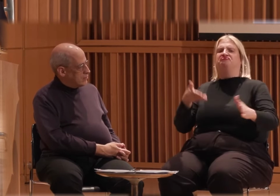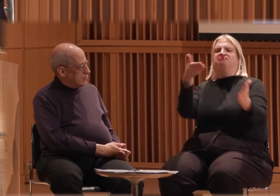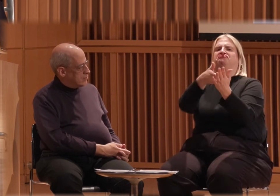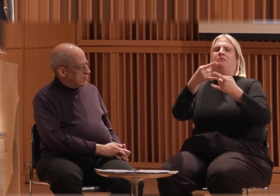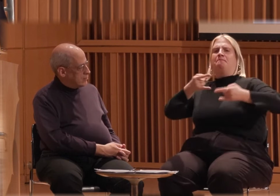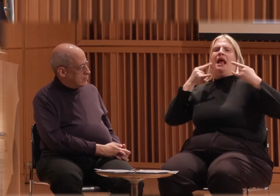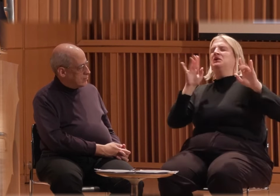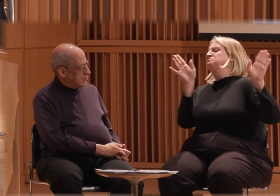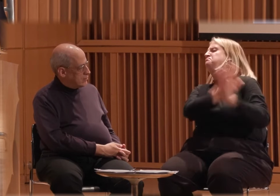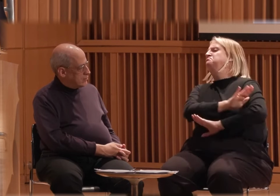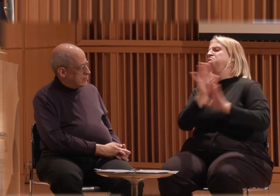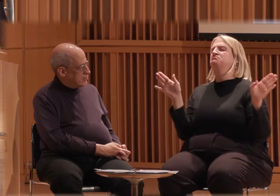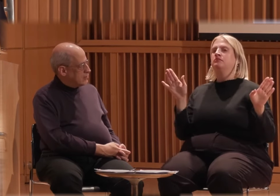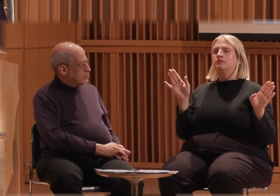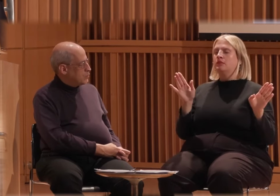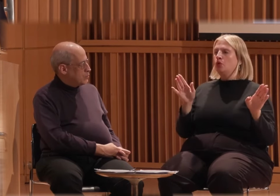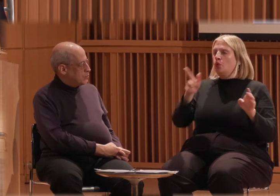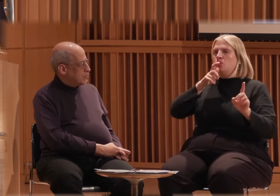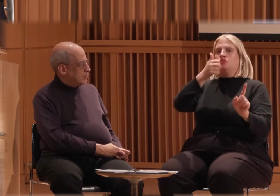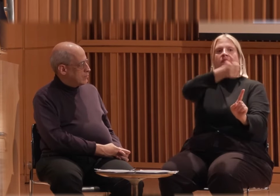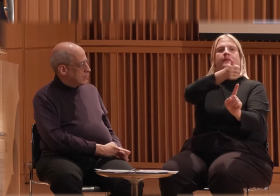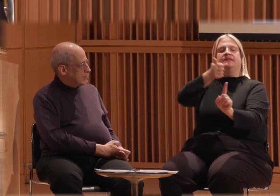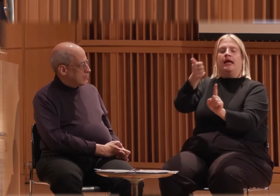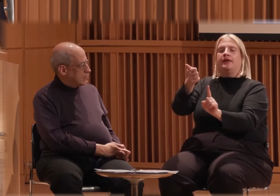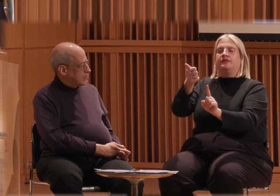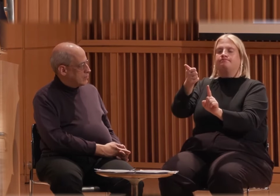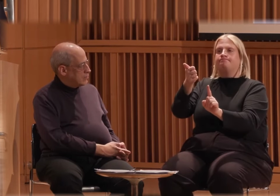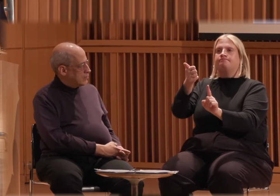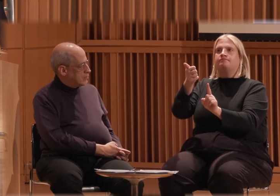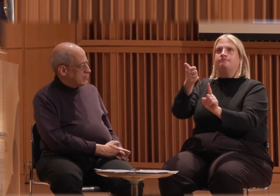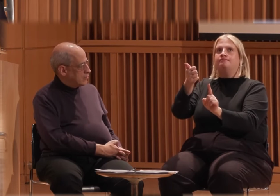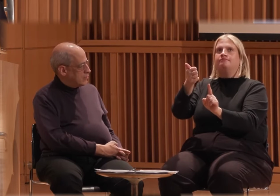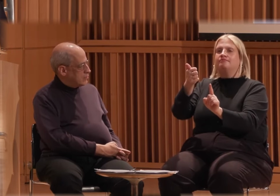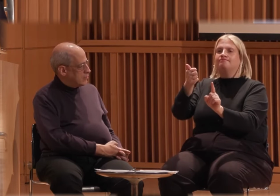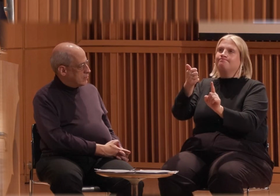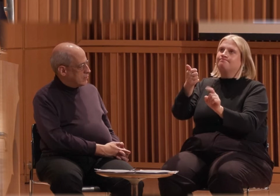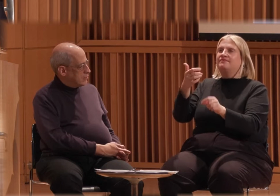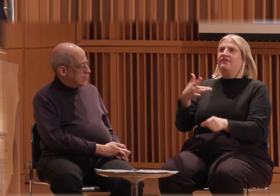anti-maskers writ large who were having